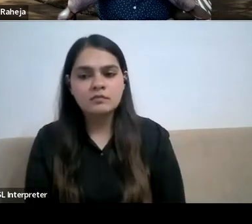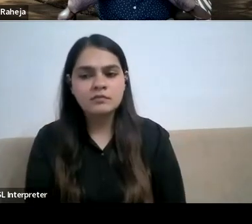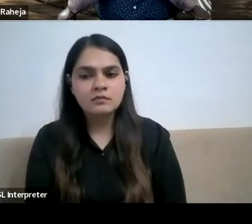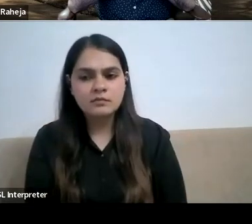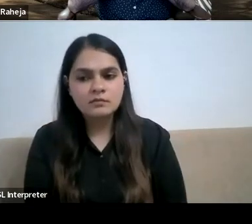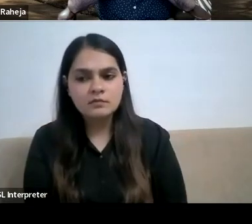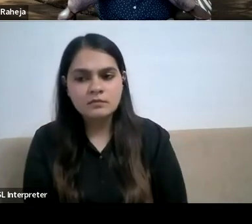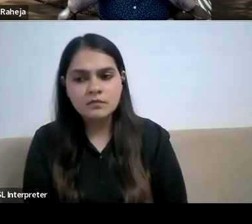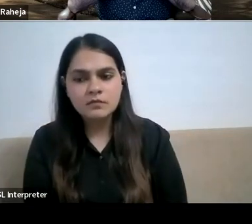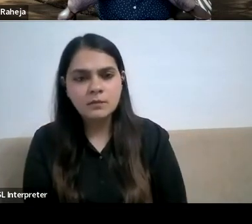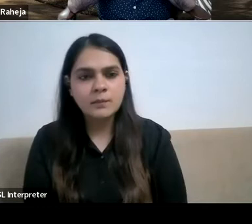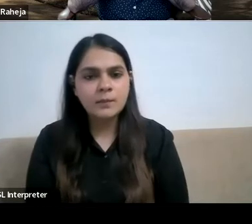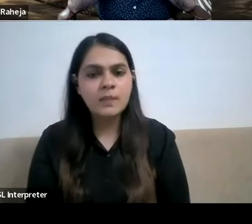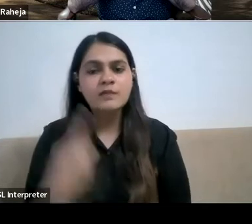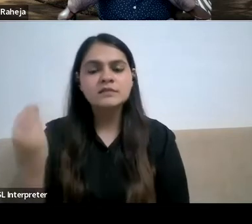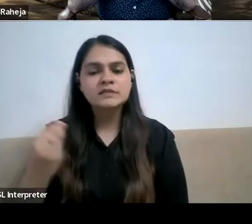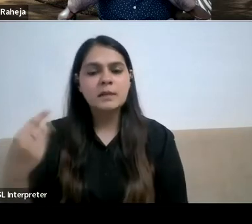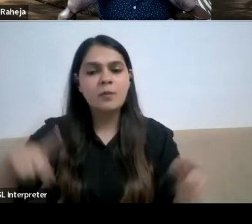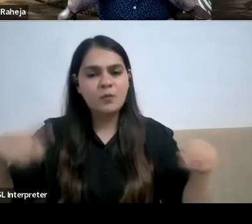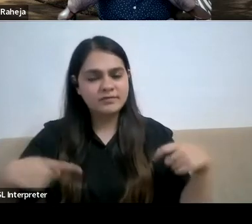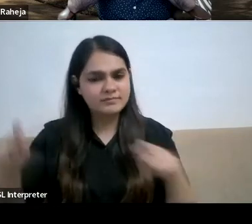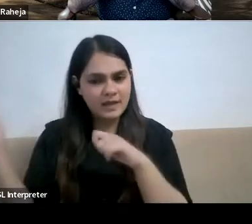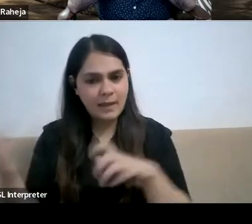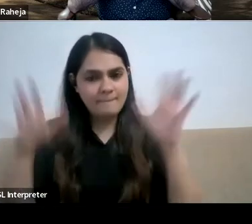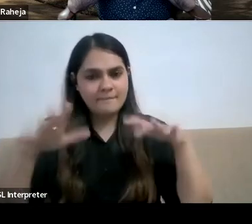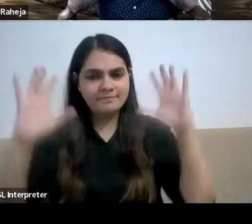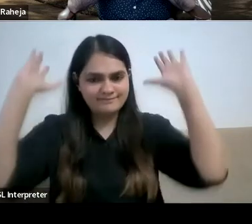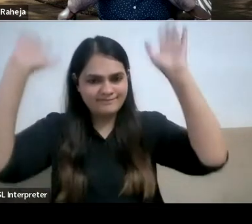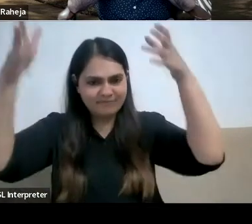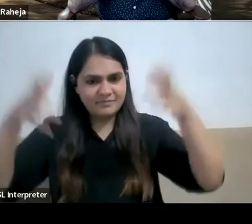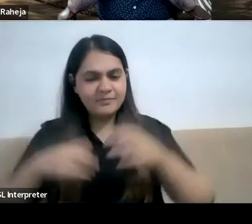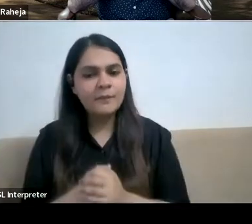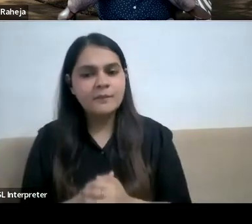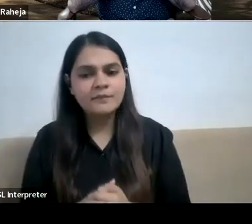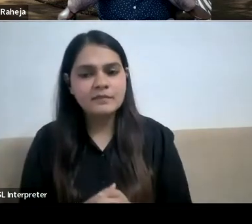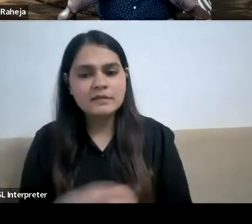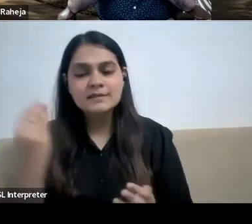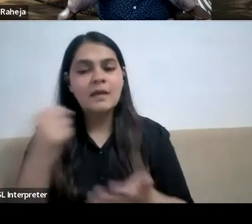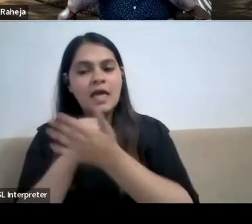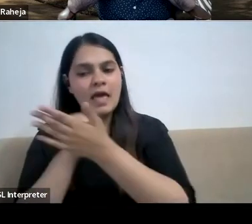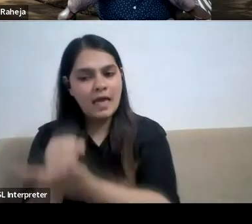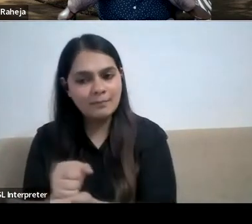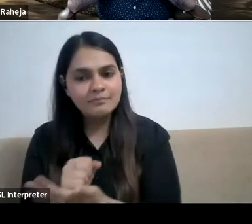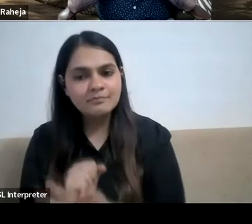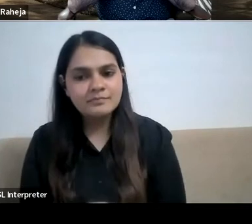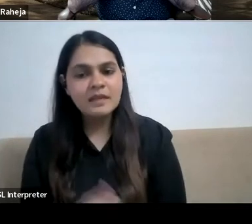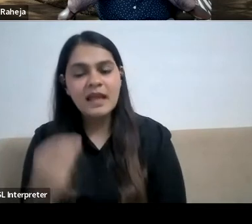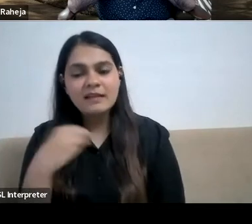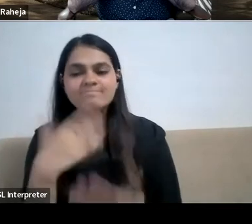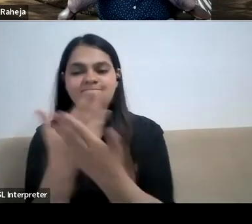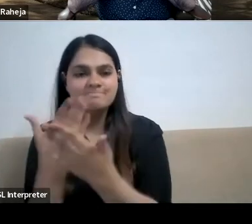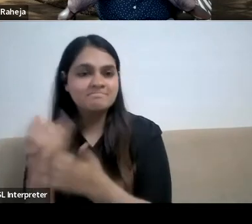they've also had wheelchair cricket, basketball, and they also helped us, they gave us suggestions